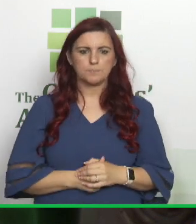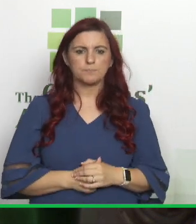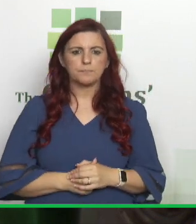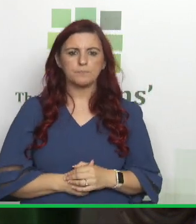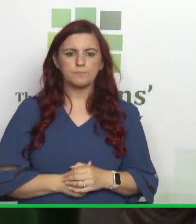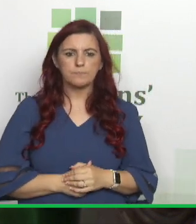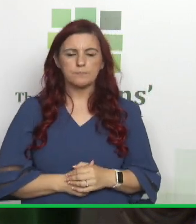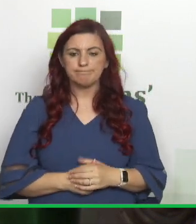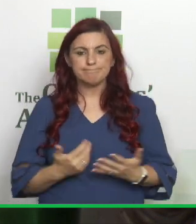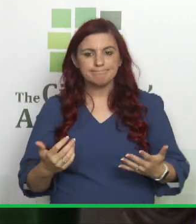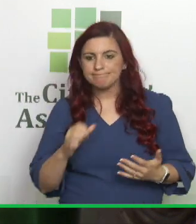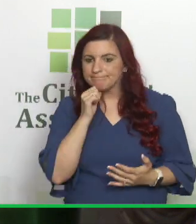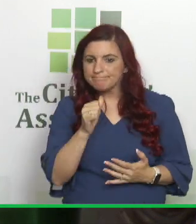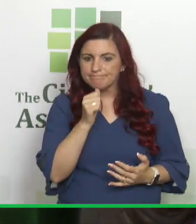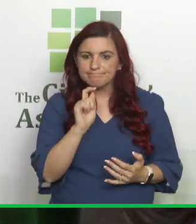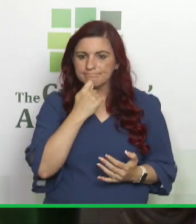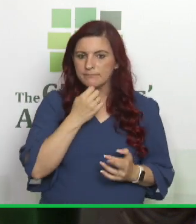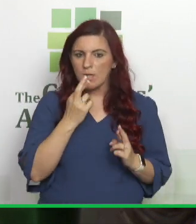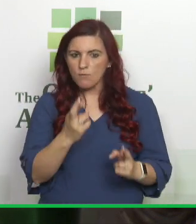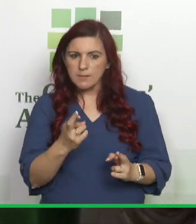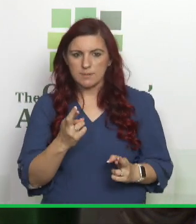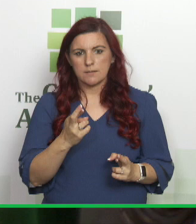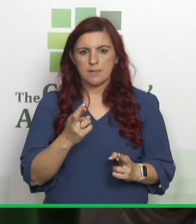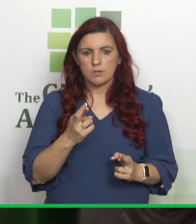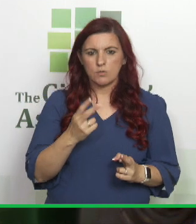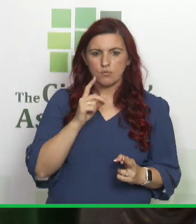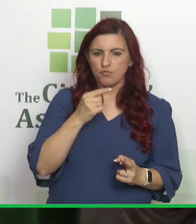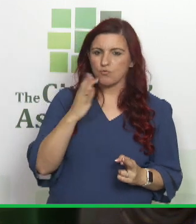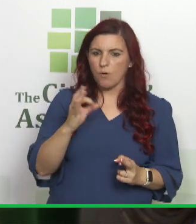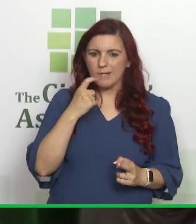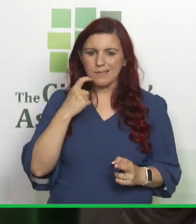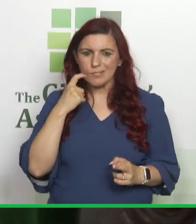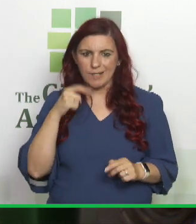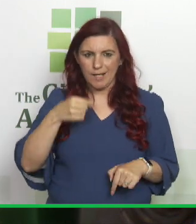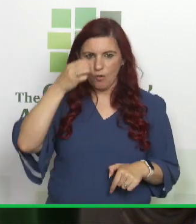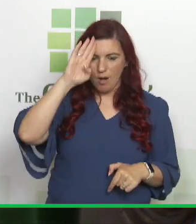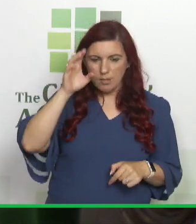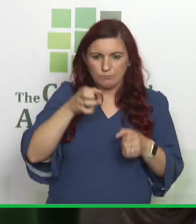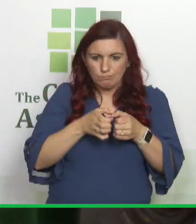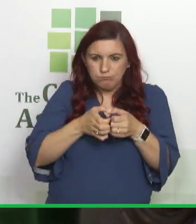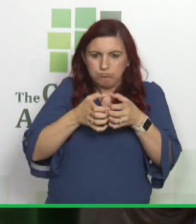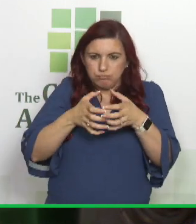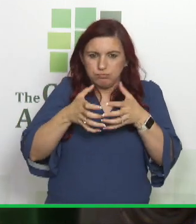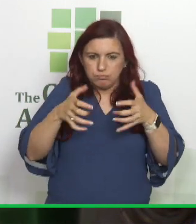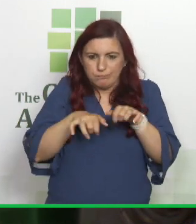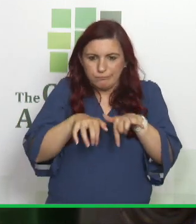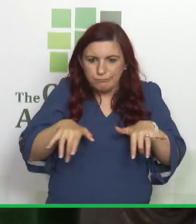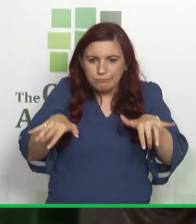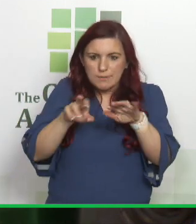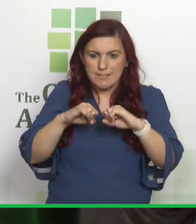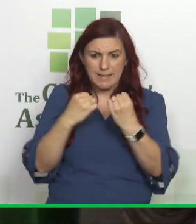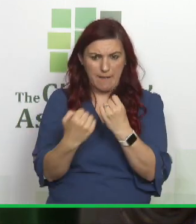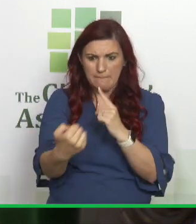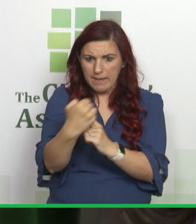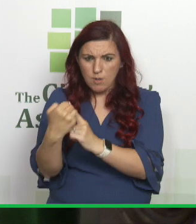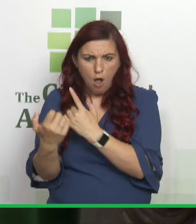It is no secret, and I think you know this better than I, that drug addiction has and continues to plague our society, affecting people from all walks of